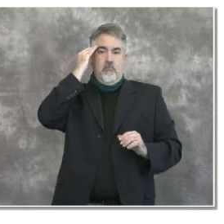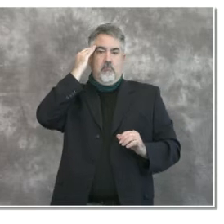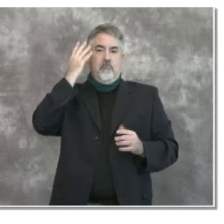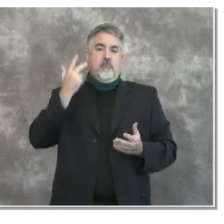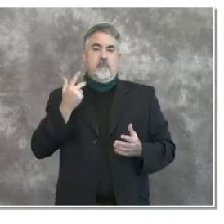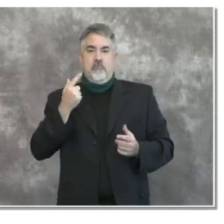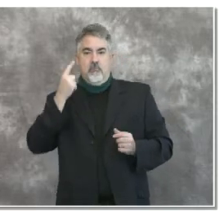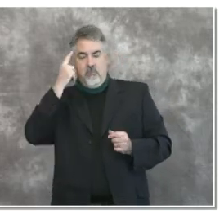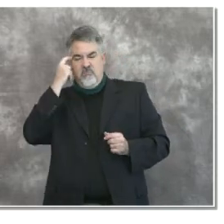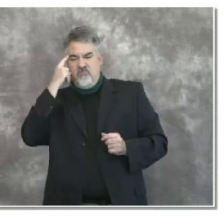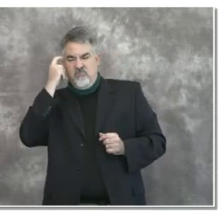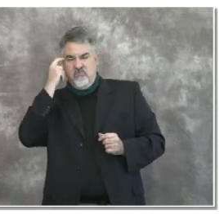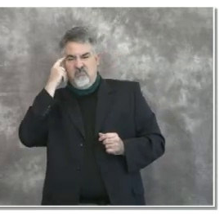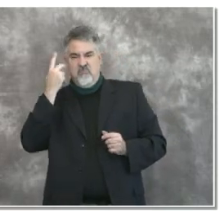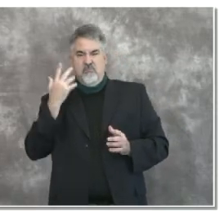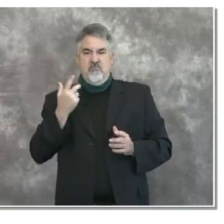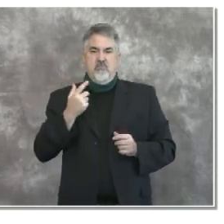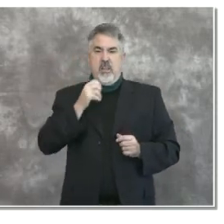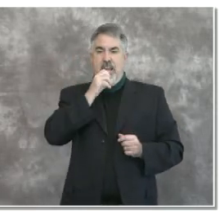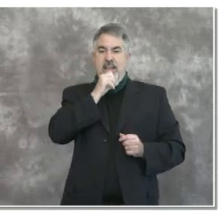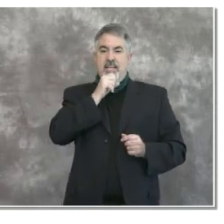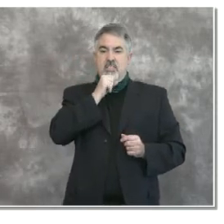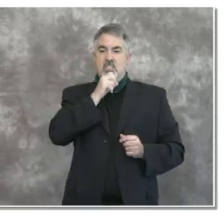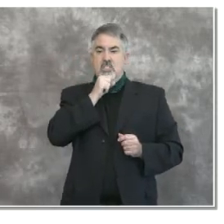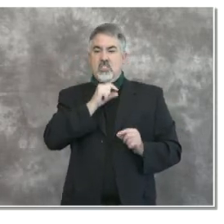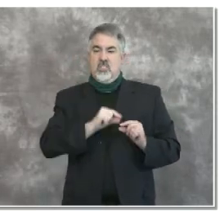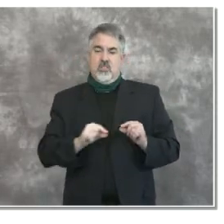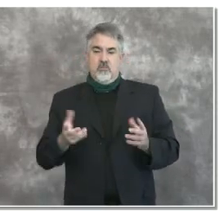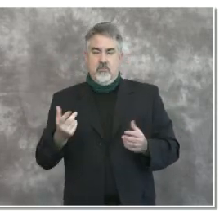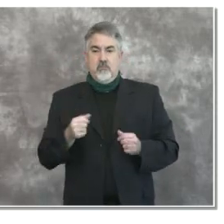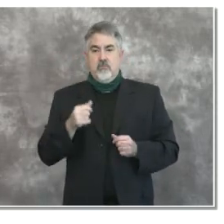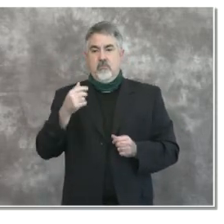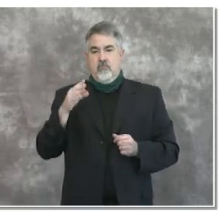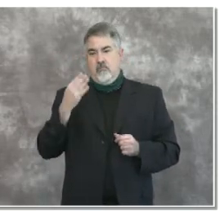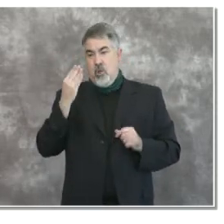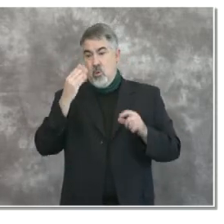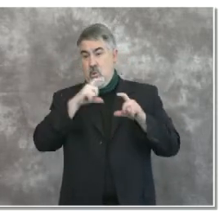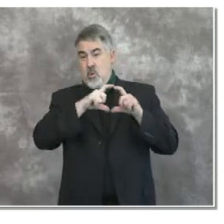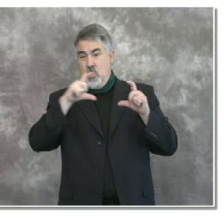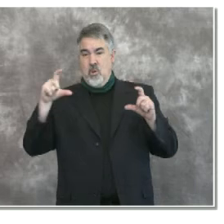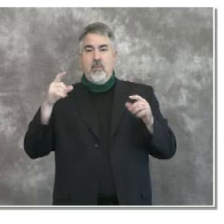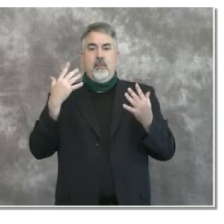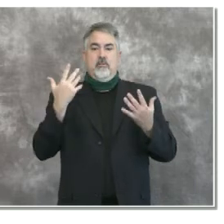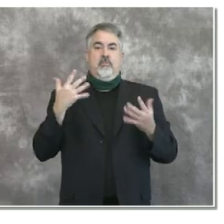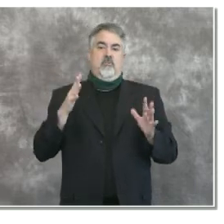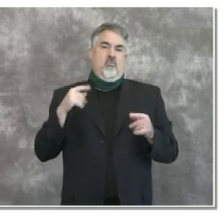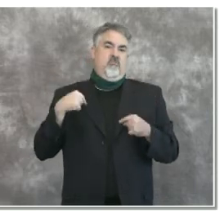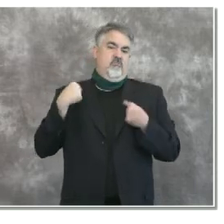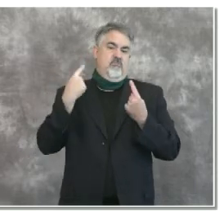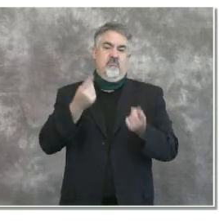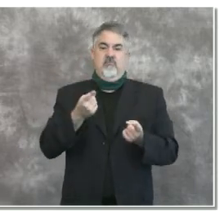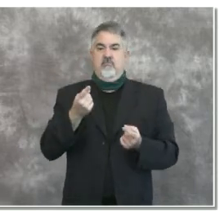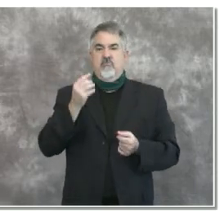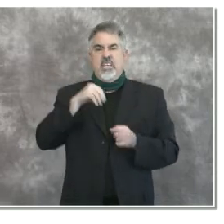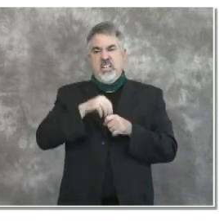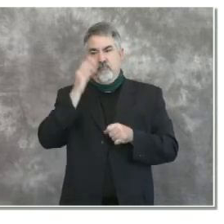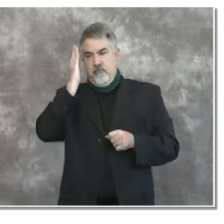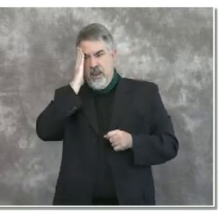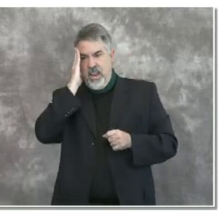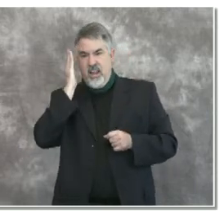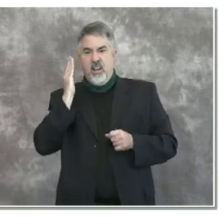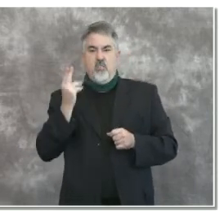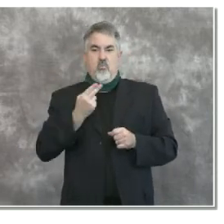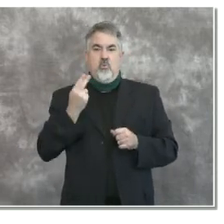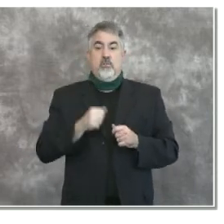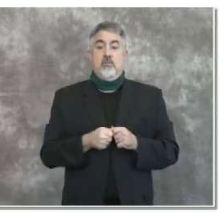in orange. In blue, you can see the total beds in use. And then again, to repeat what we talked about yesterday, the dotted purple line